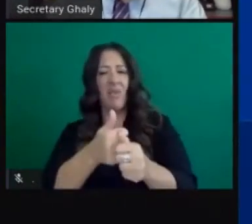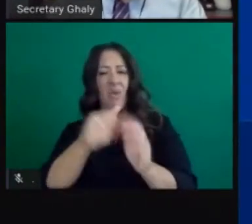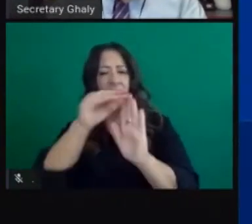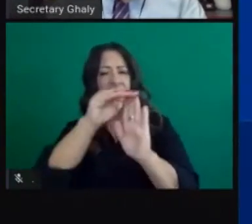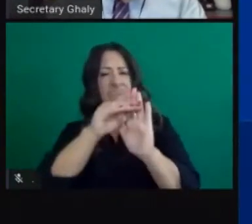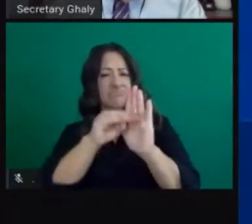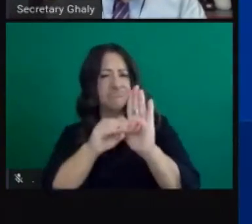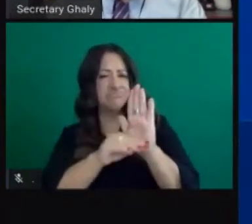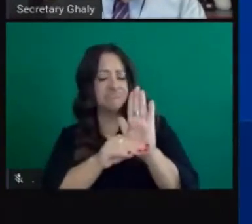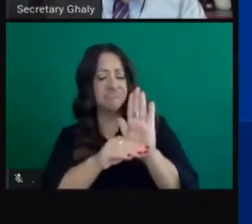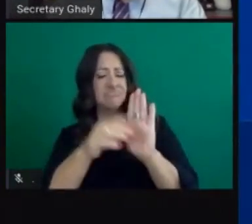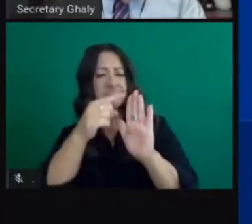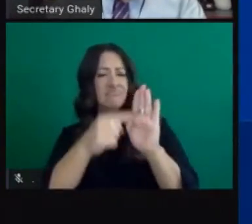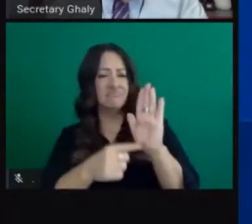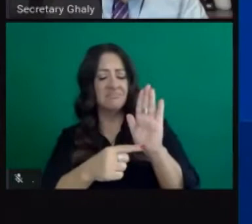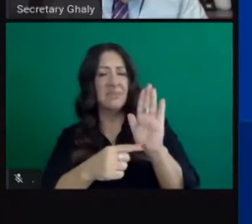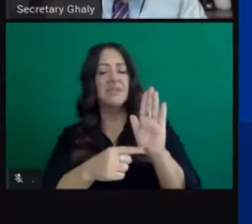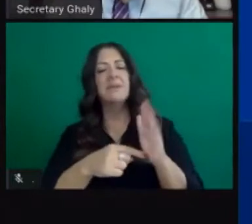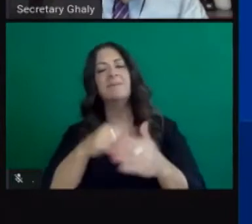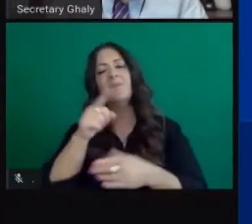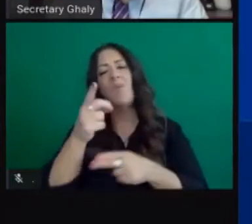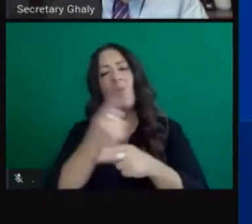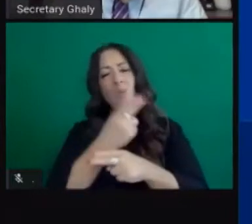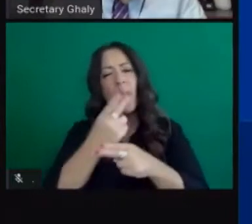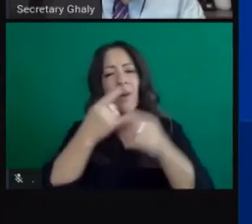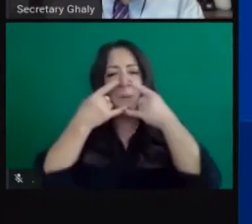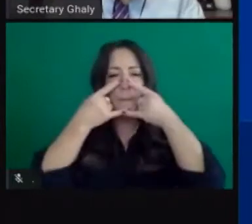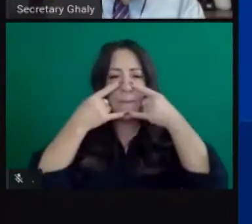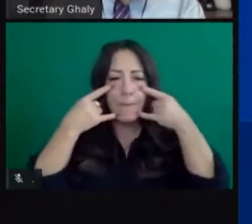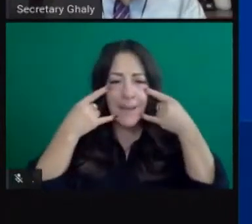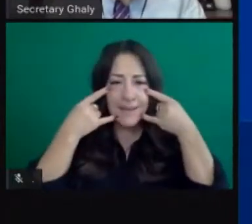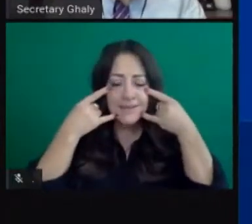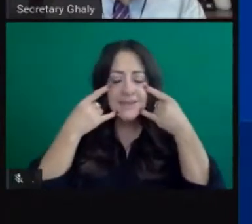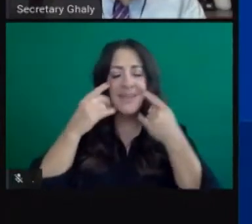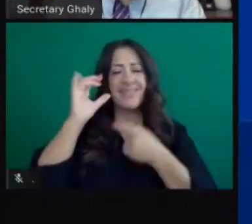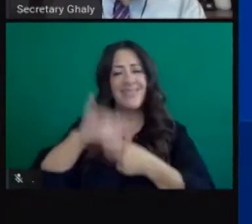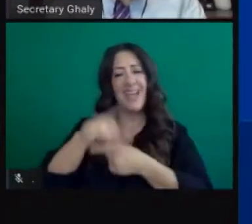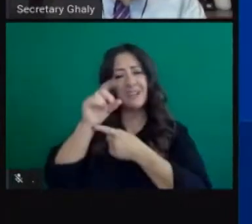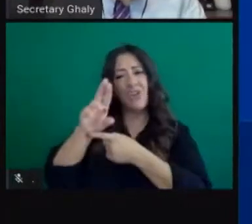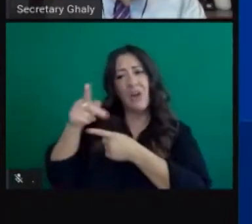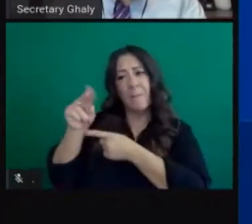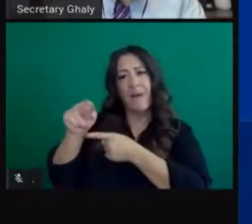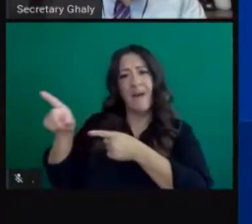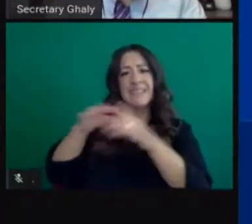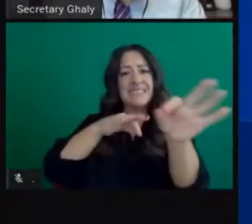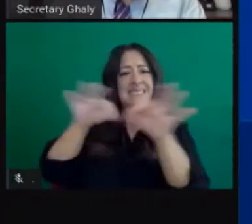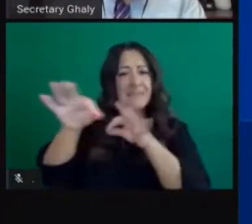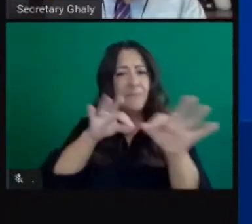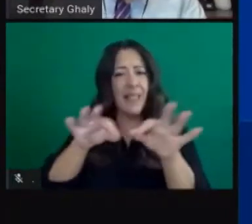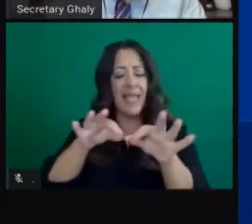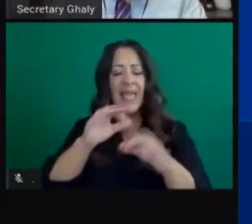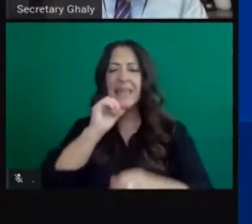can all employ. Wearing a mask, as Dr. Pon described, really